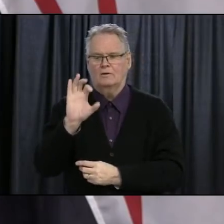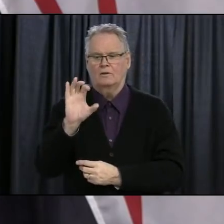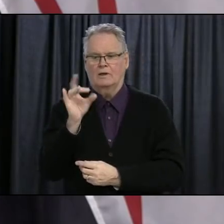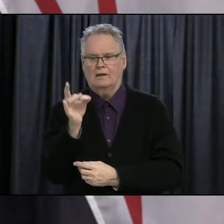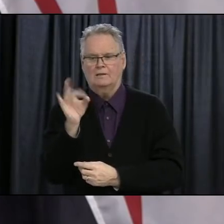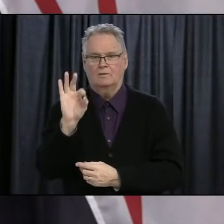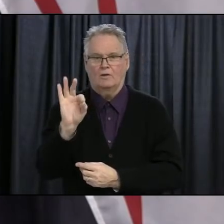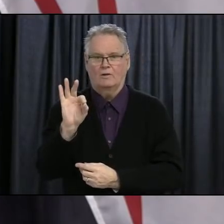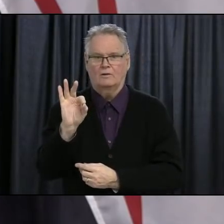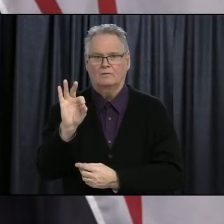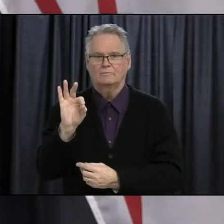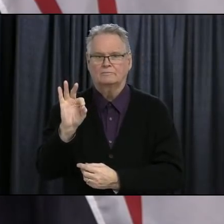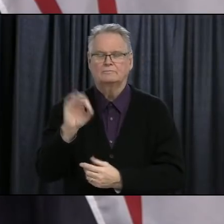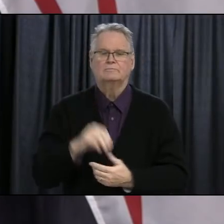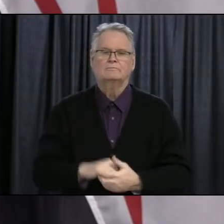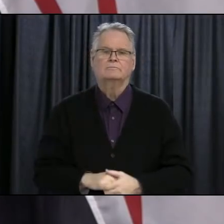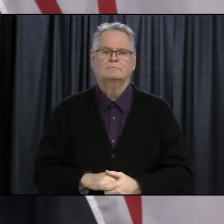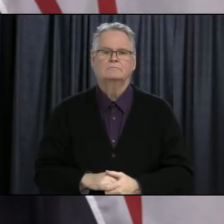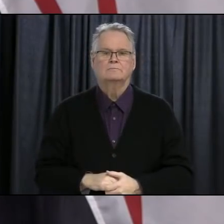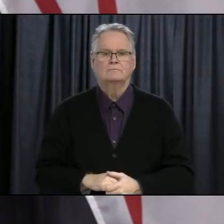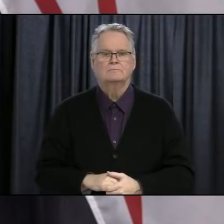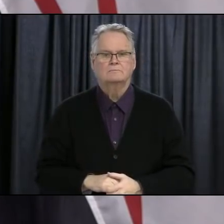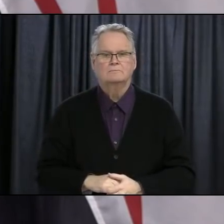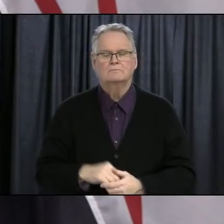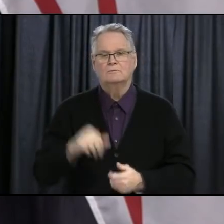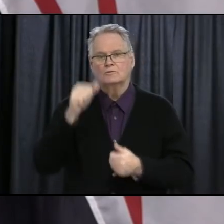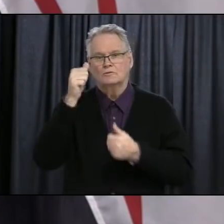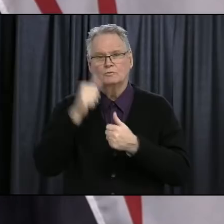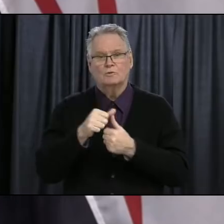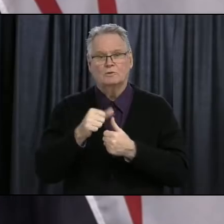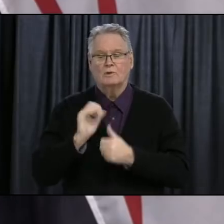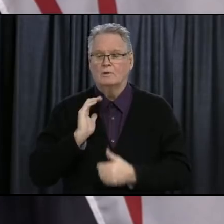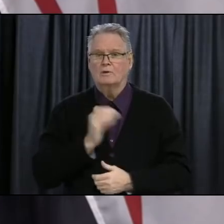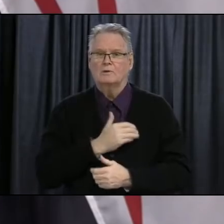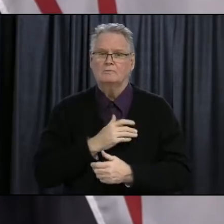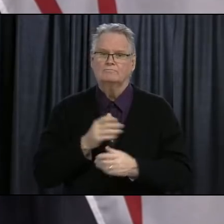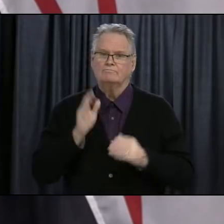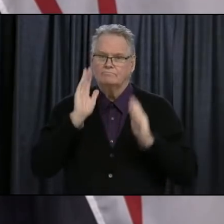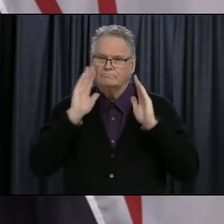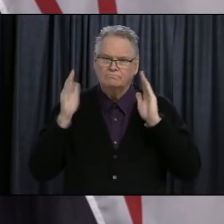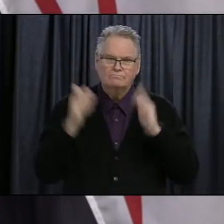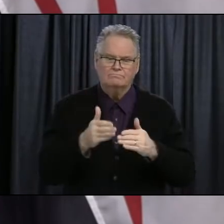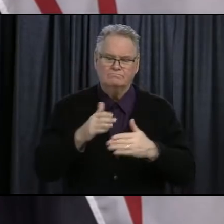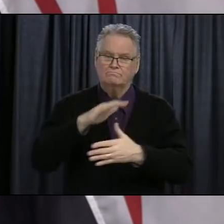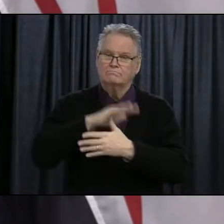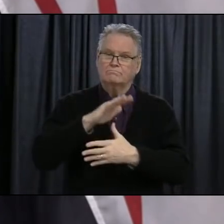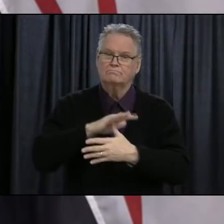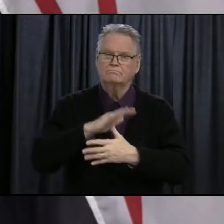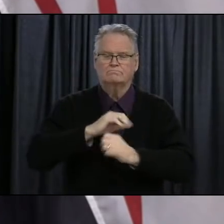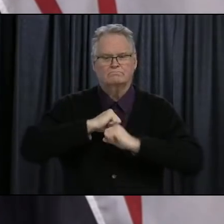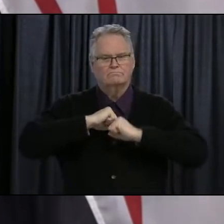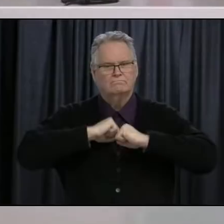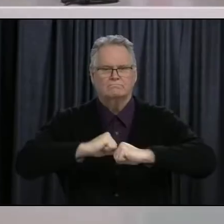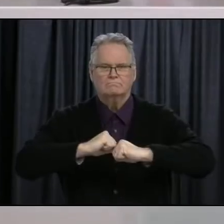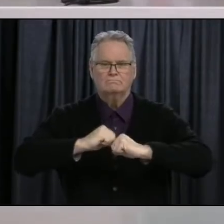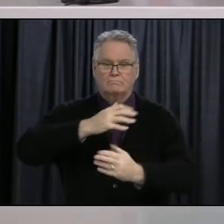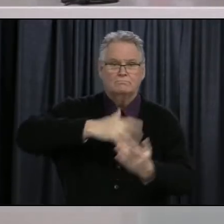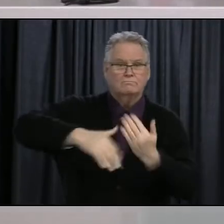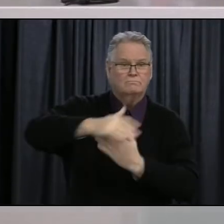Protecting the lives of others must be everyone's priority. We are all in this together. So hold fast, Newfoundland and Labrador. Thank you.